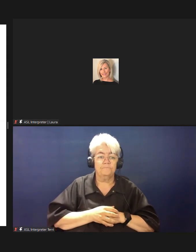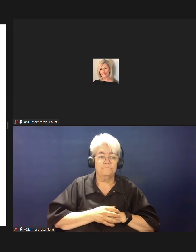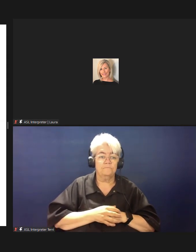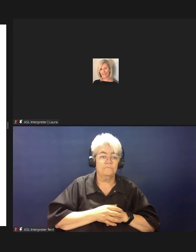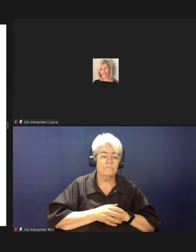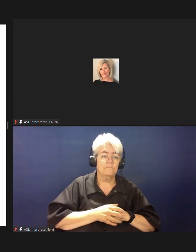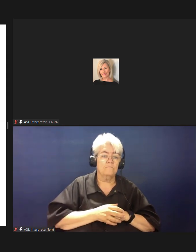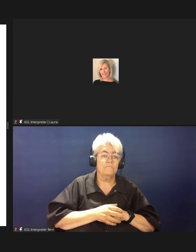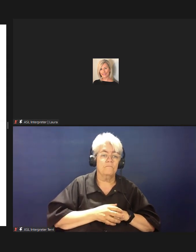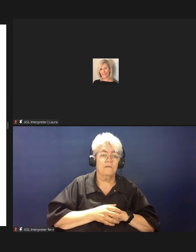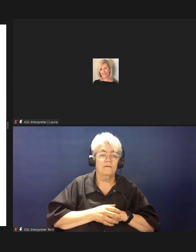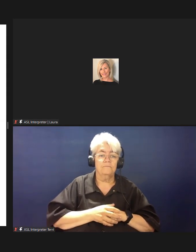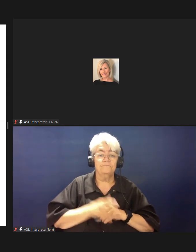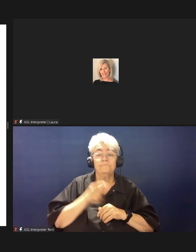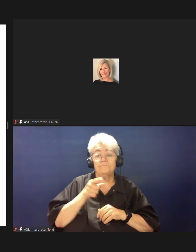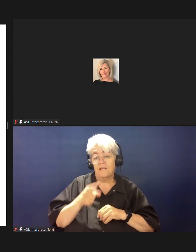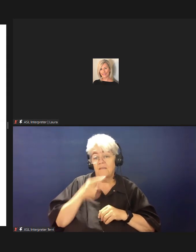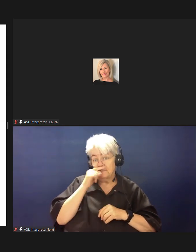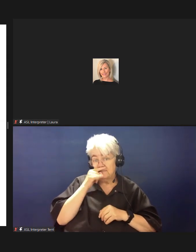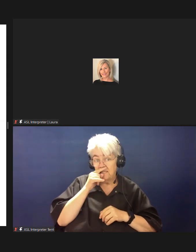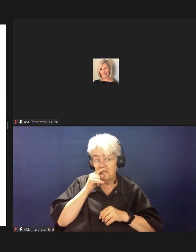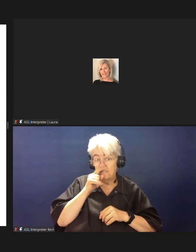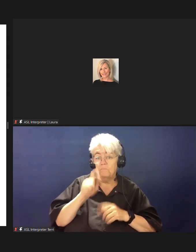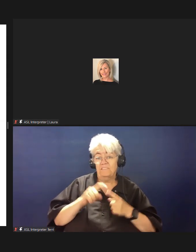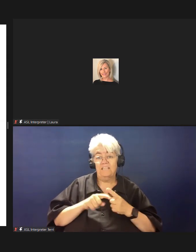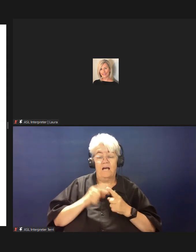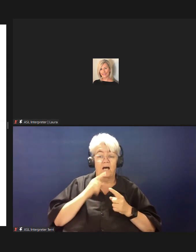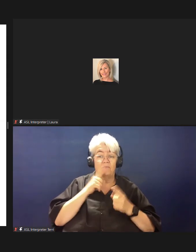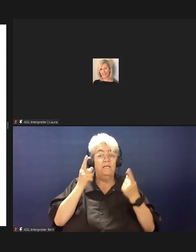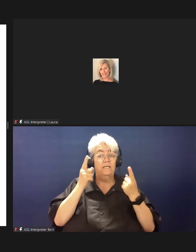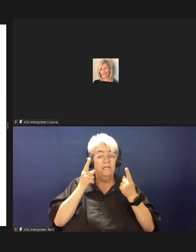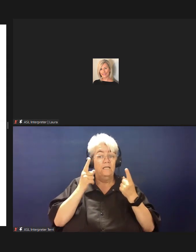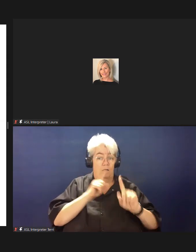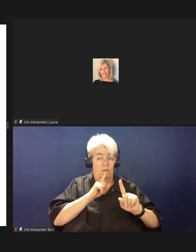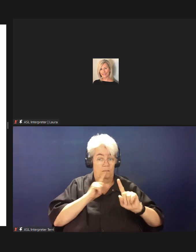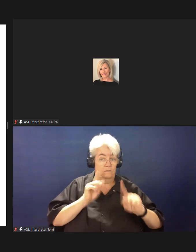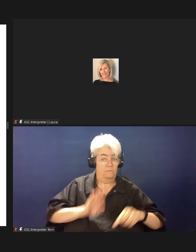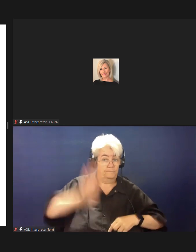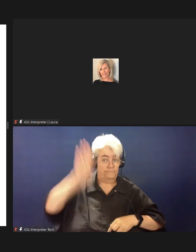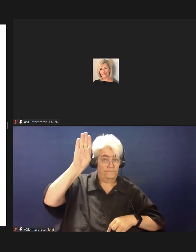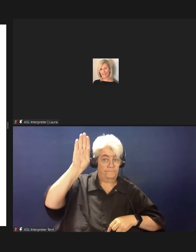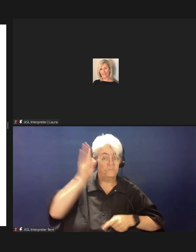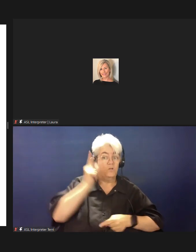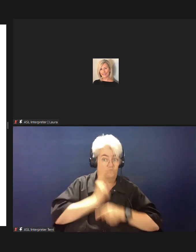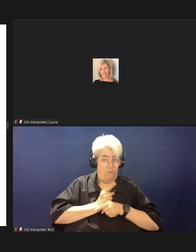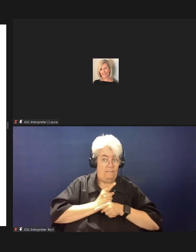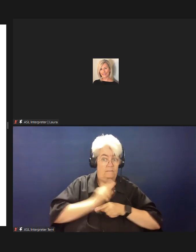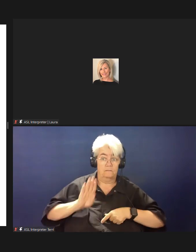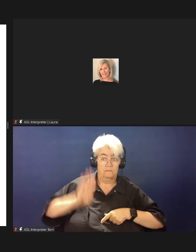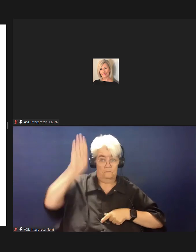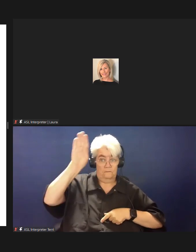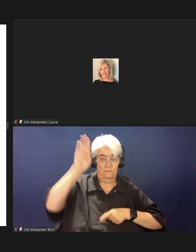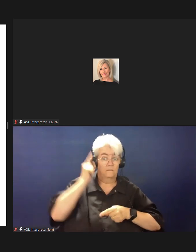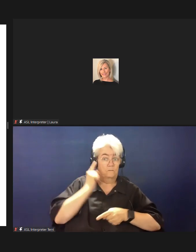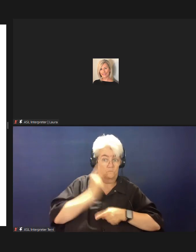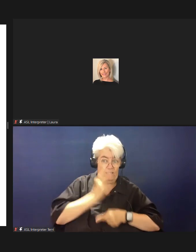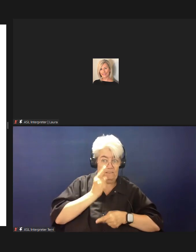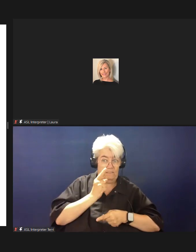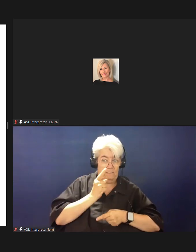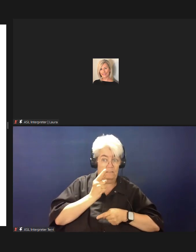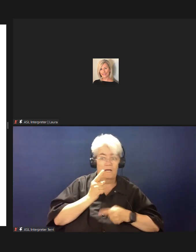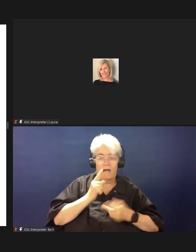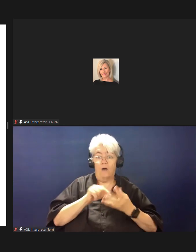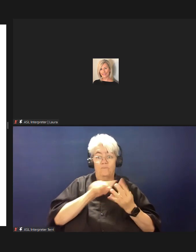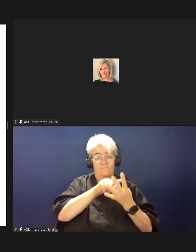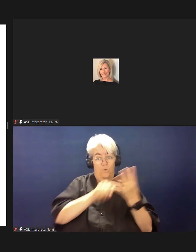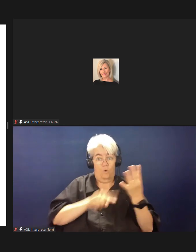The child needs to have at least 2 successful responses out of no more than 4 attempts at each frequency